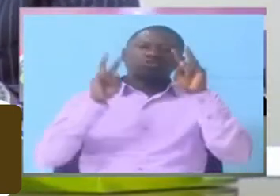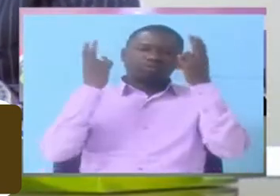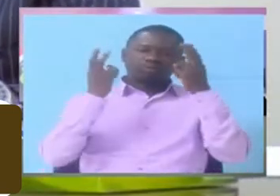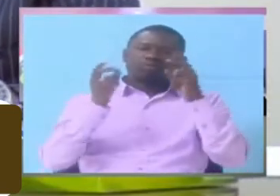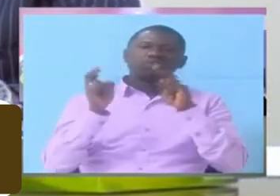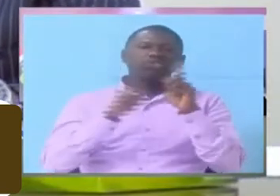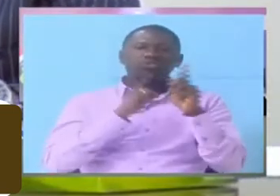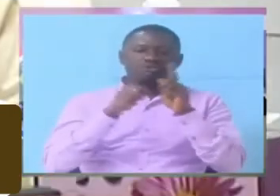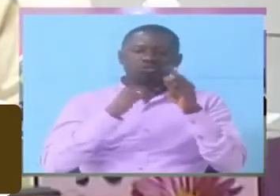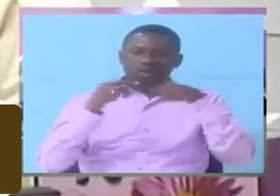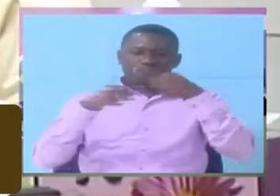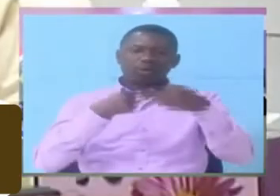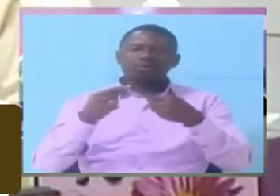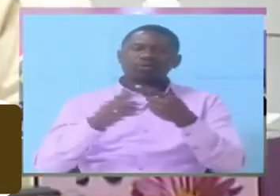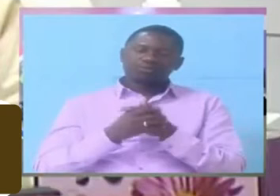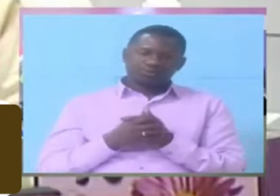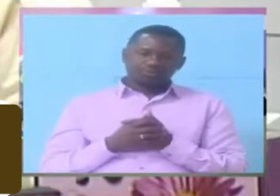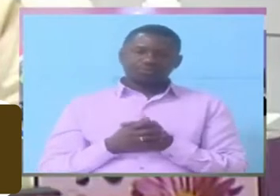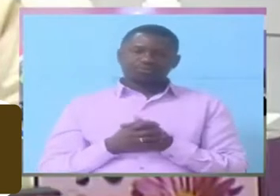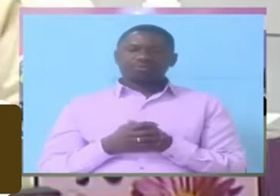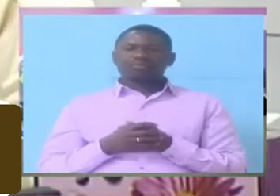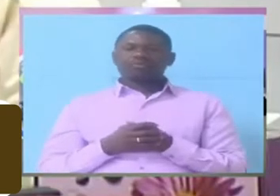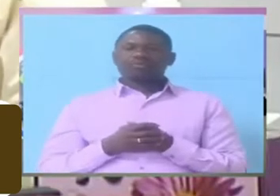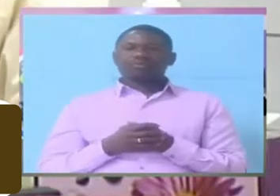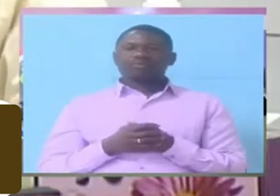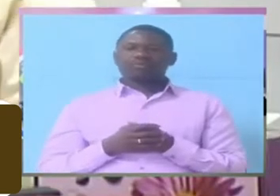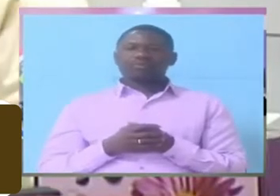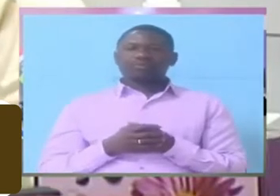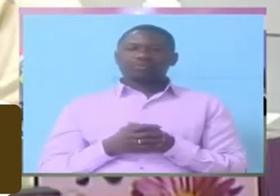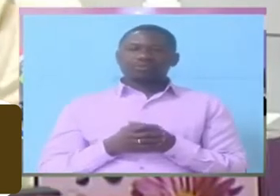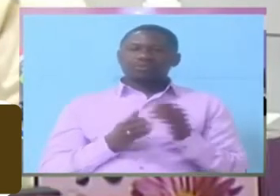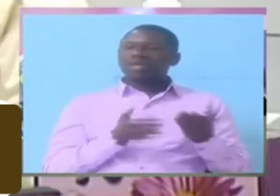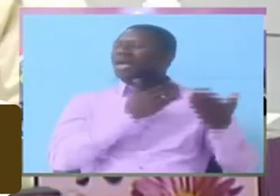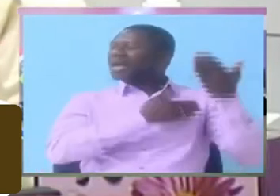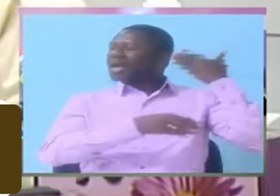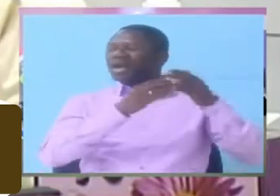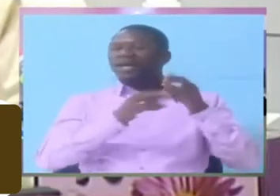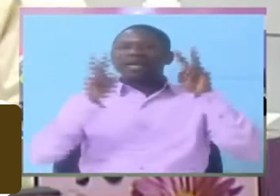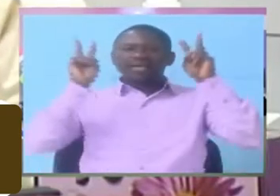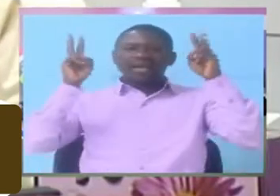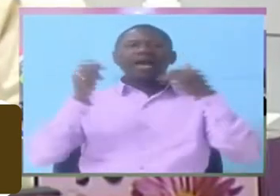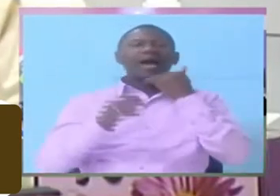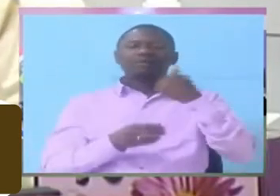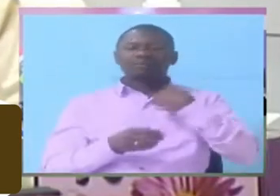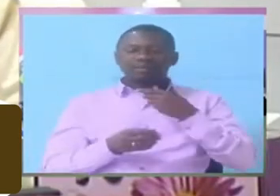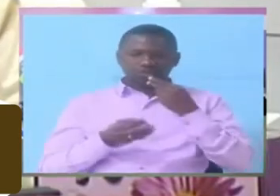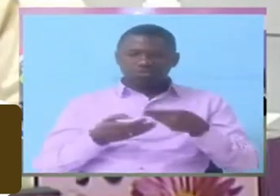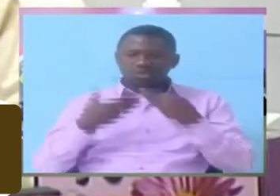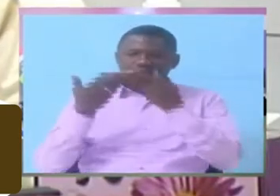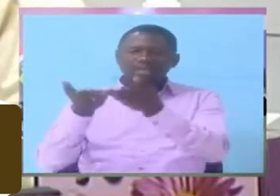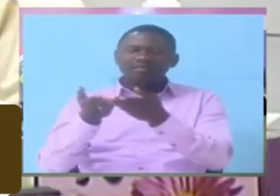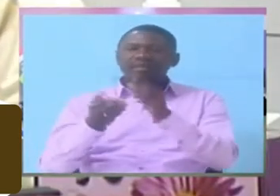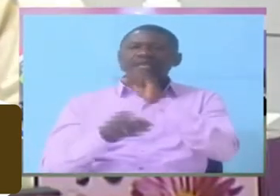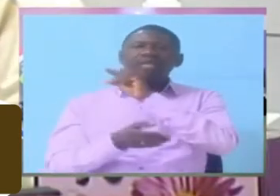another instance is when he asked me to give him the names of all those who are serving at the